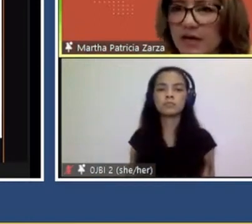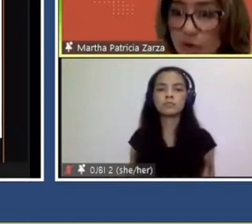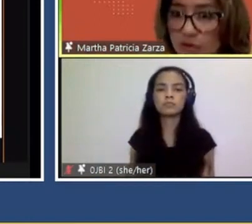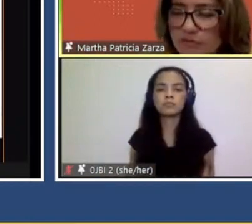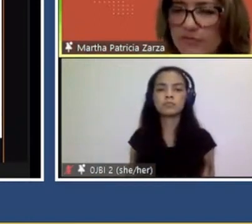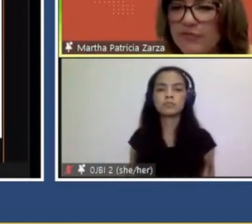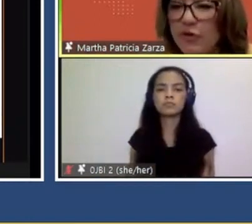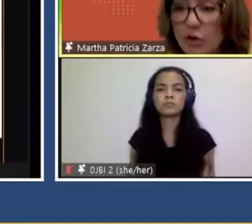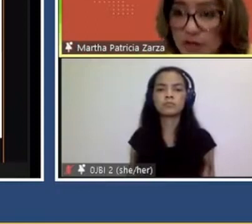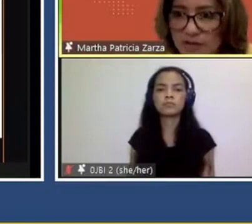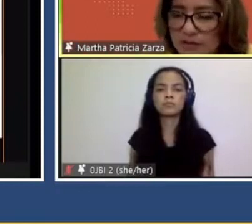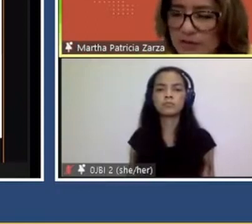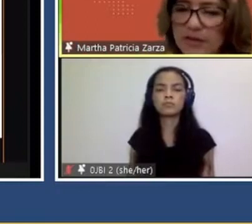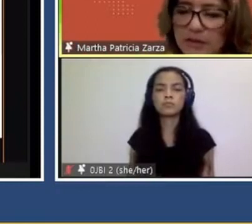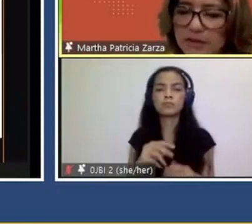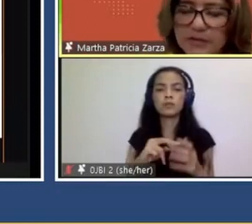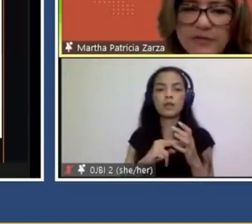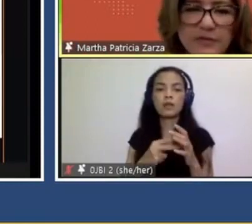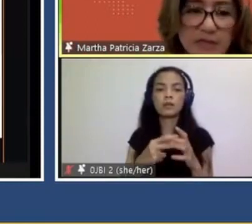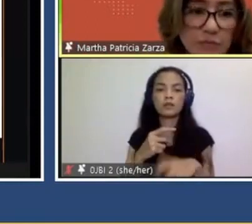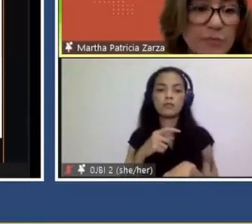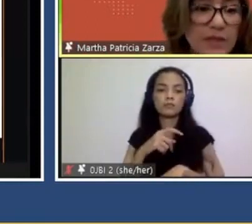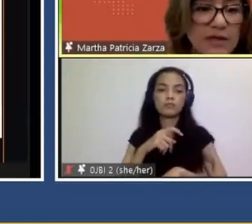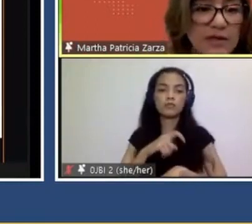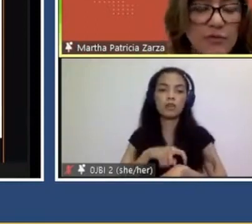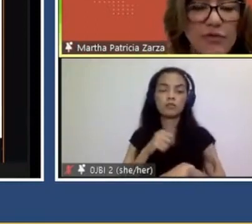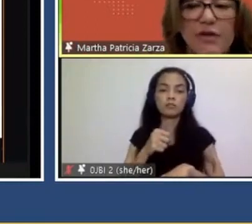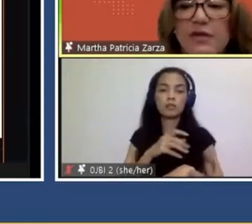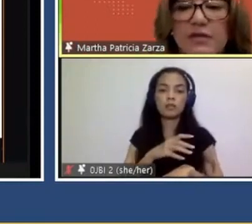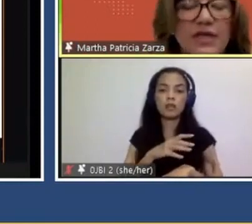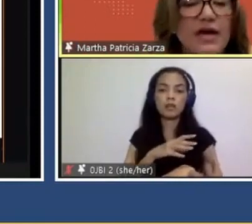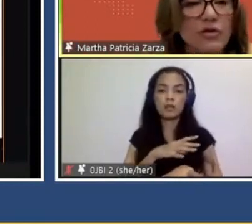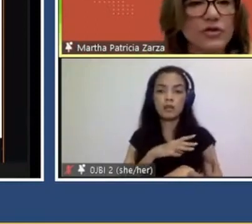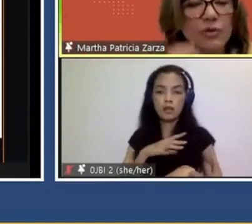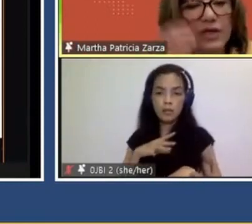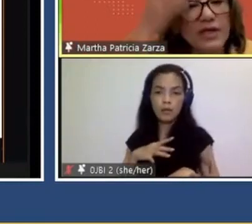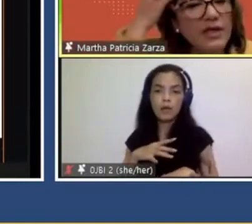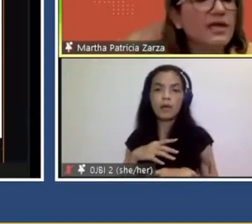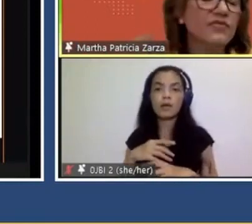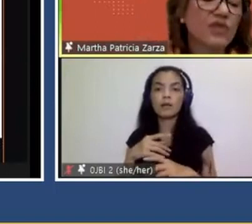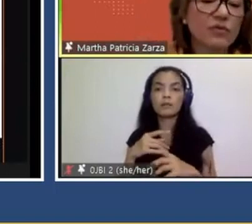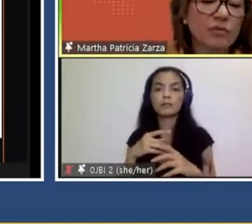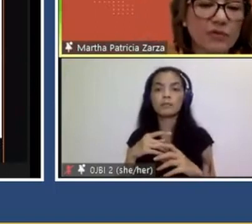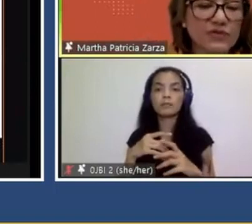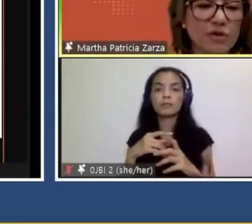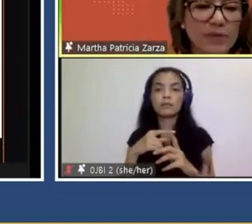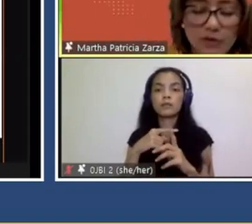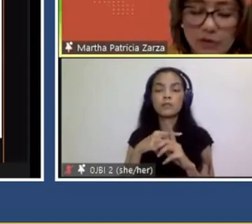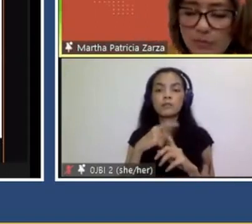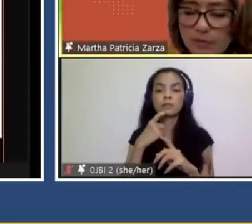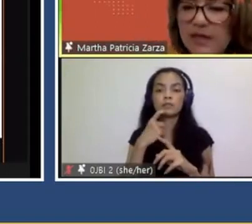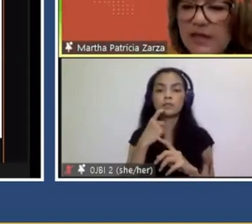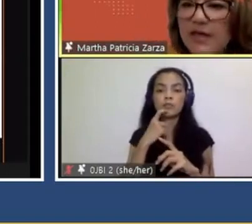fire on for longer, and that will be a good thing. Also, we try to improve